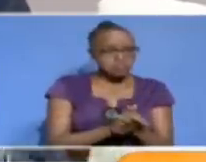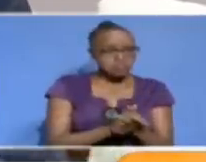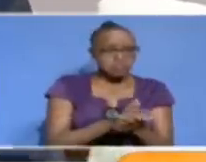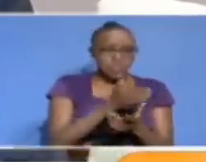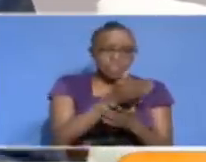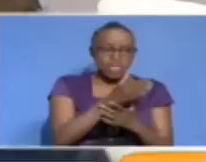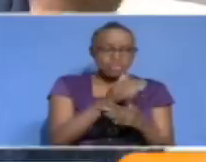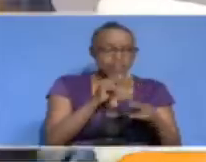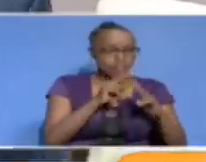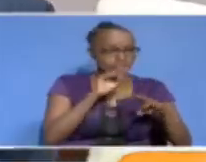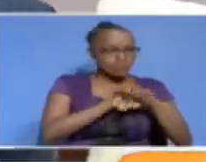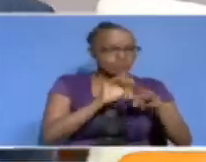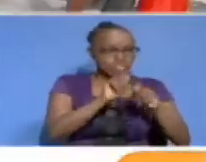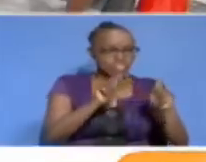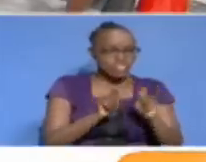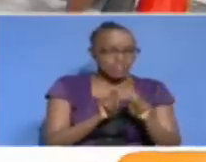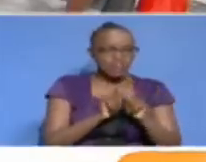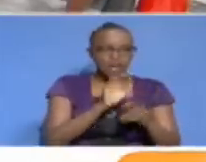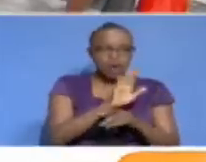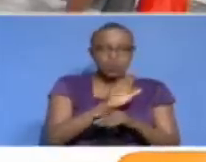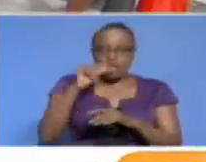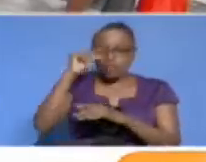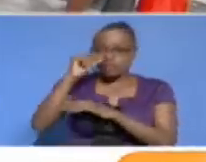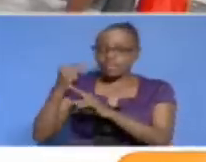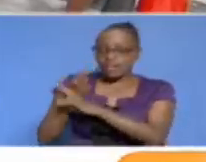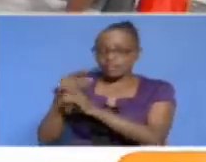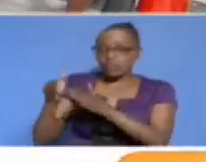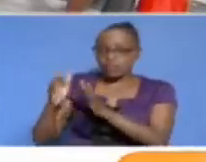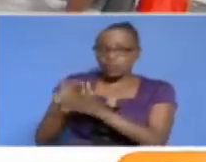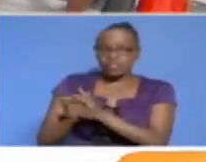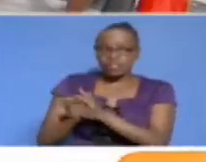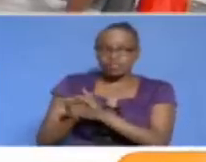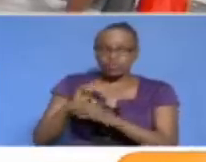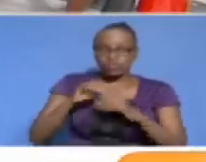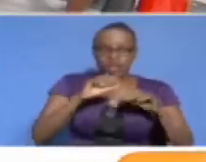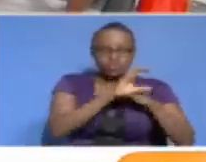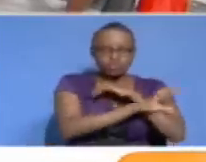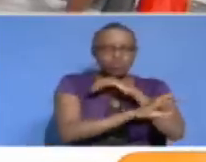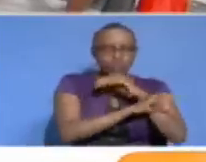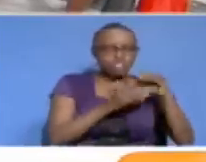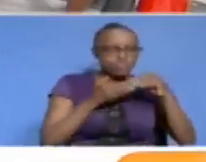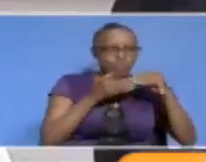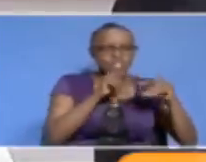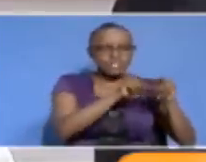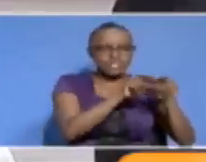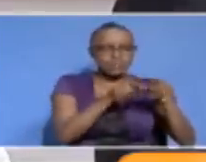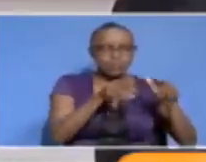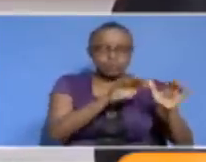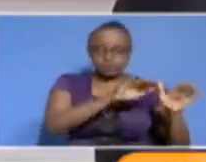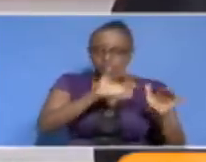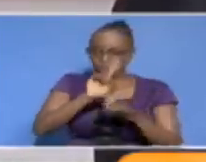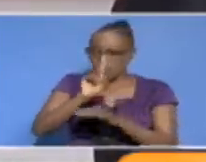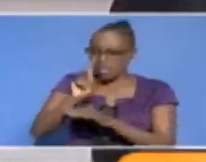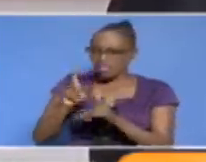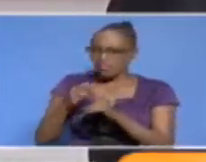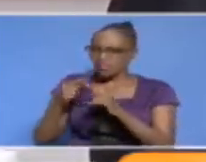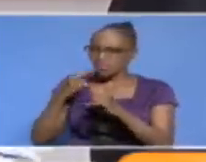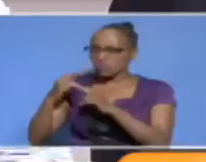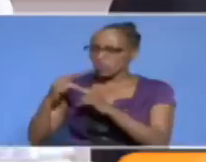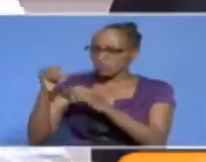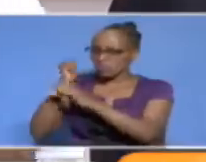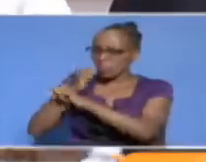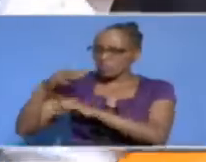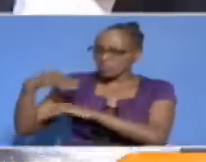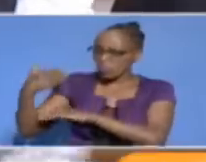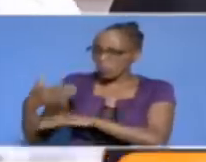very good teamwork. Governor, let me ask you in a different way. We want the country to move in that direction. Sure, let me ask you in a different way. You speak to the president often.